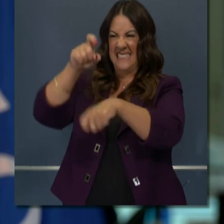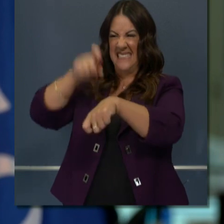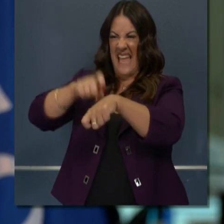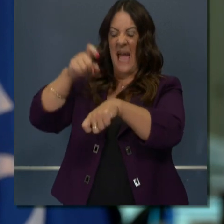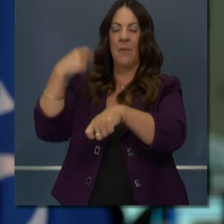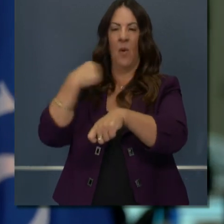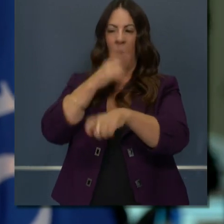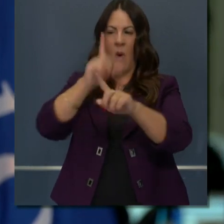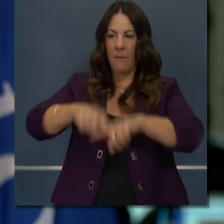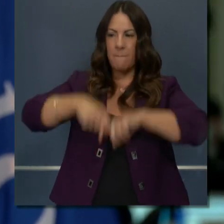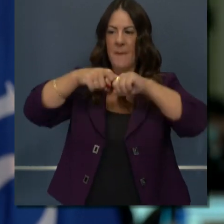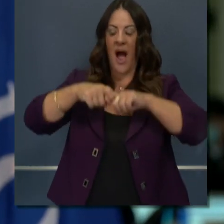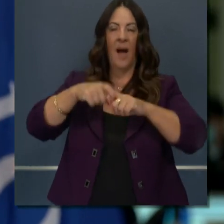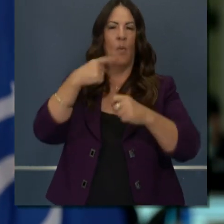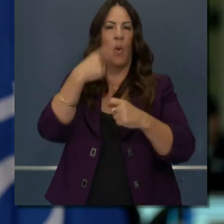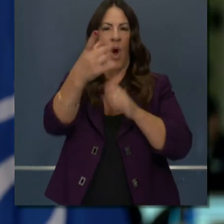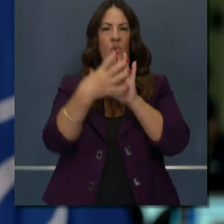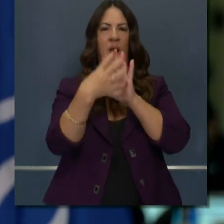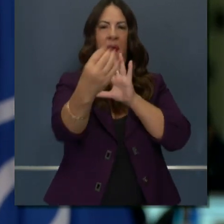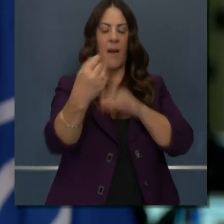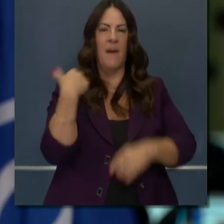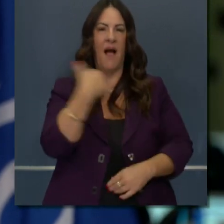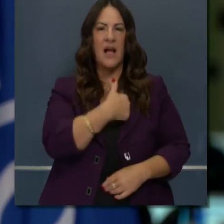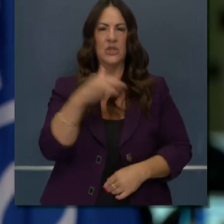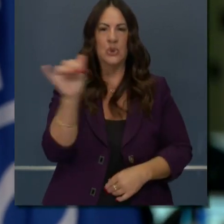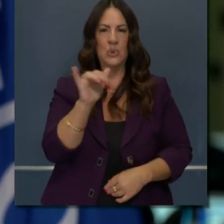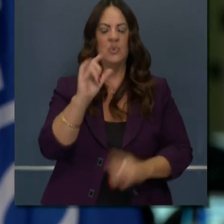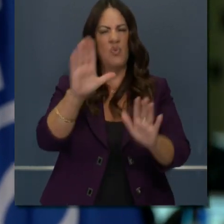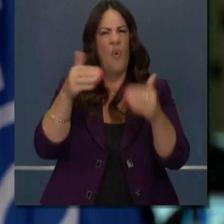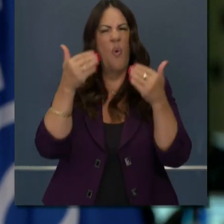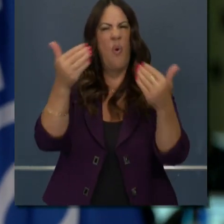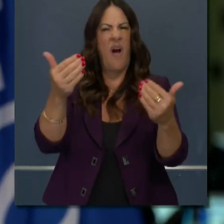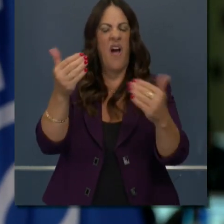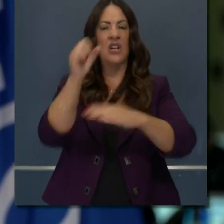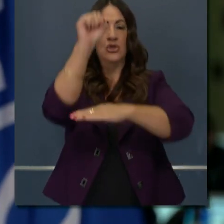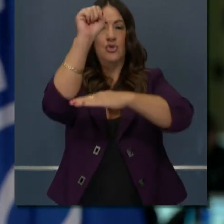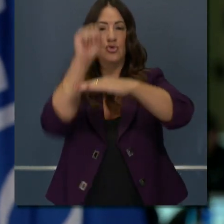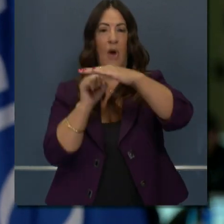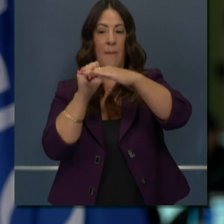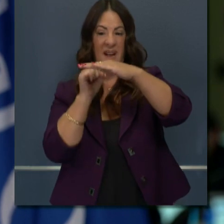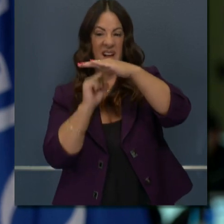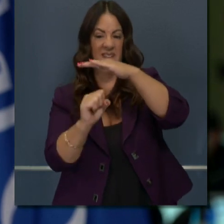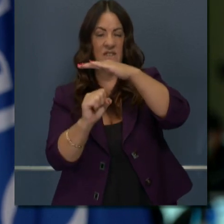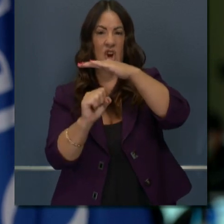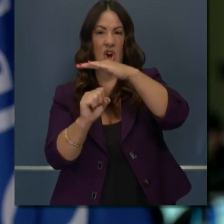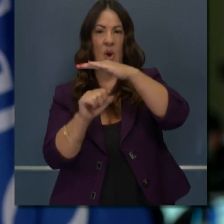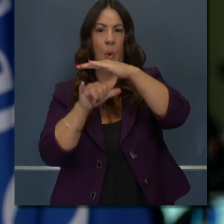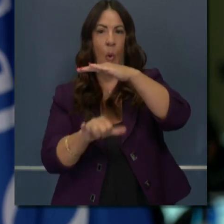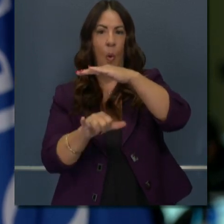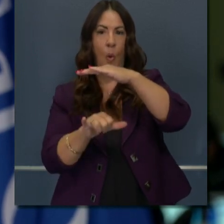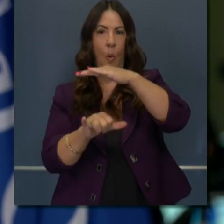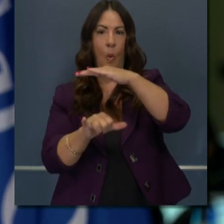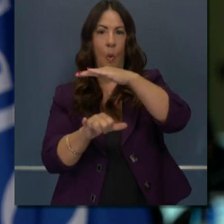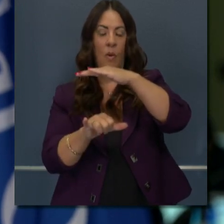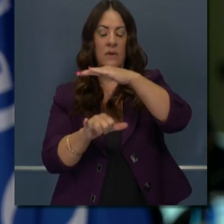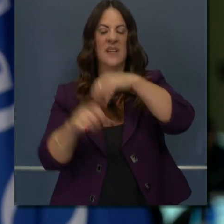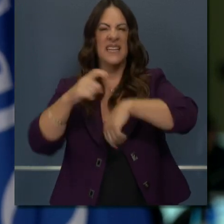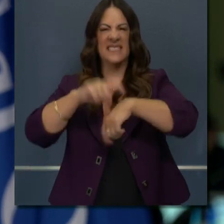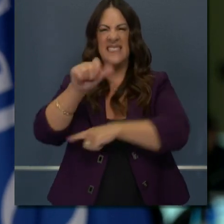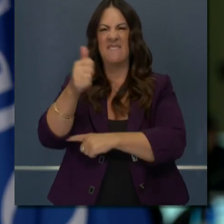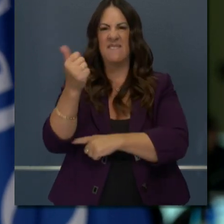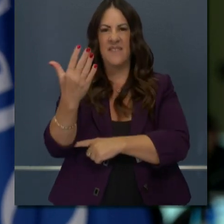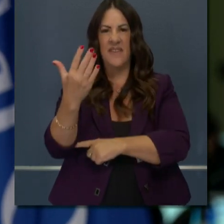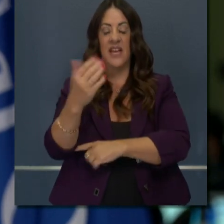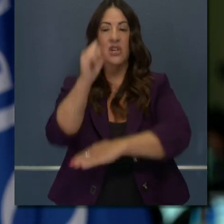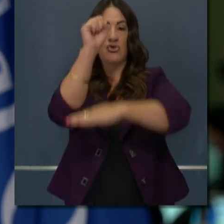you to do the same out there, and that is to practice drop, cover, and hold on at 10:15. Drop, cover, and